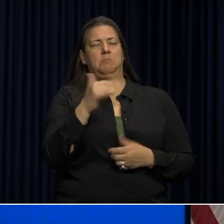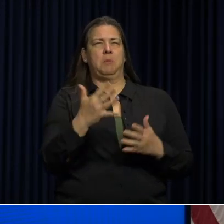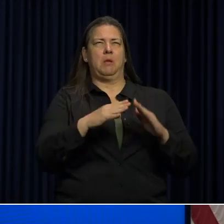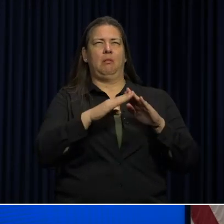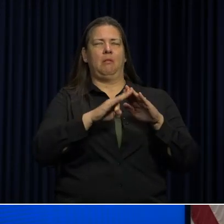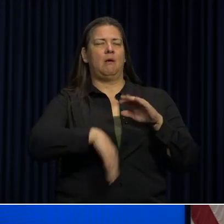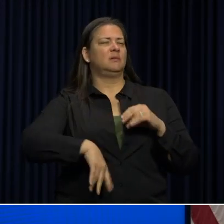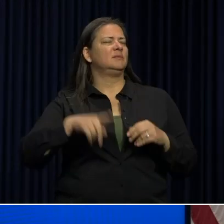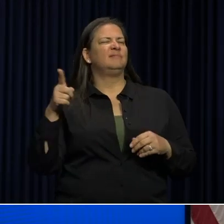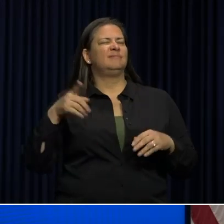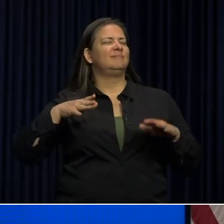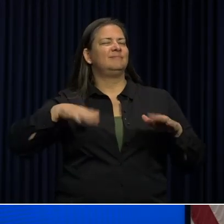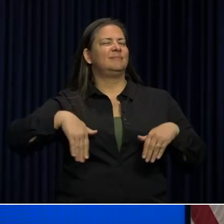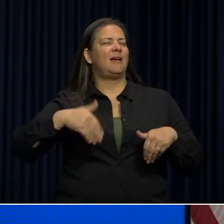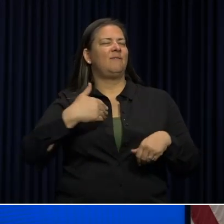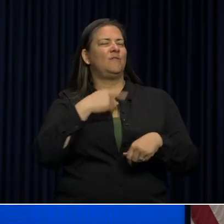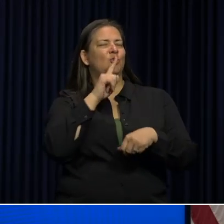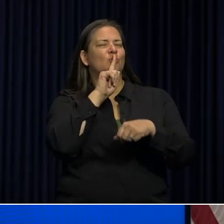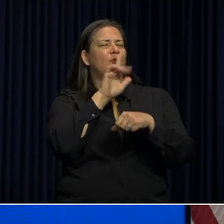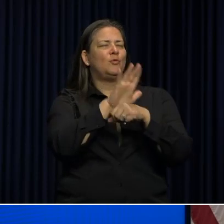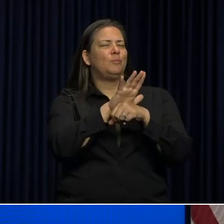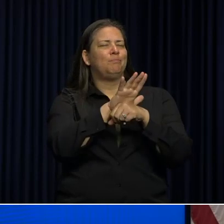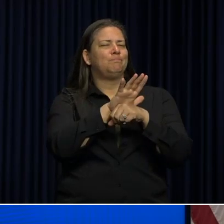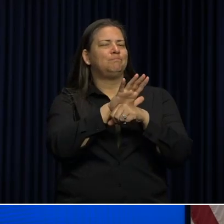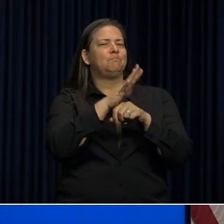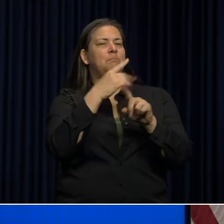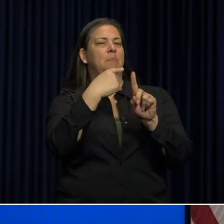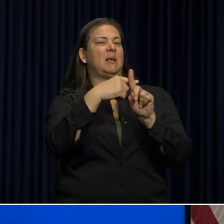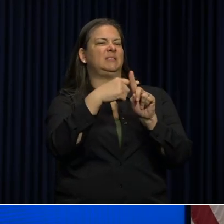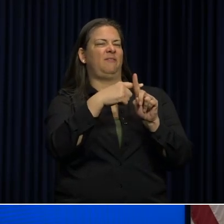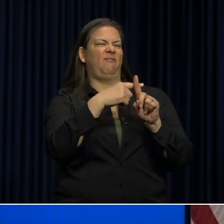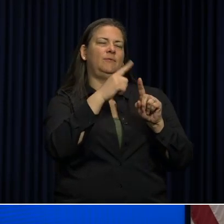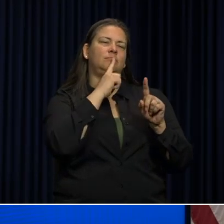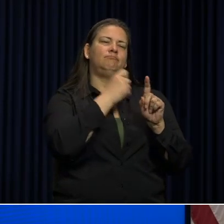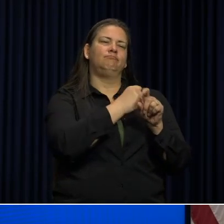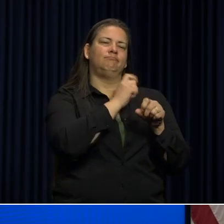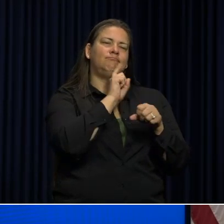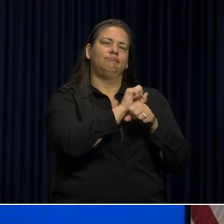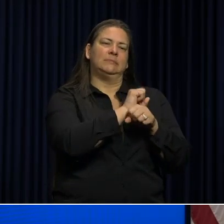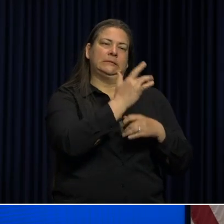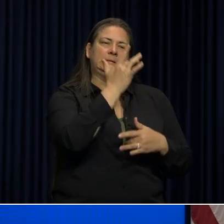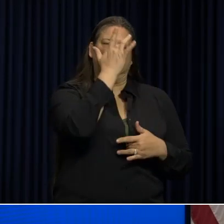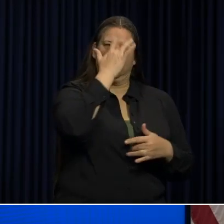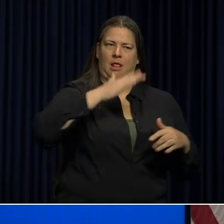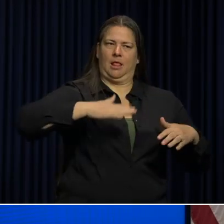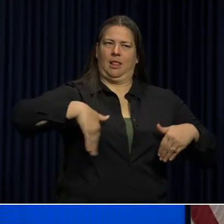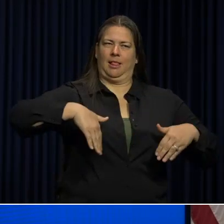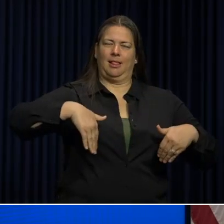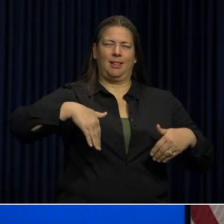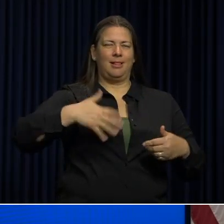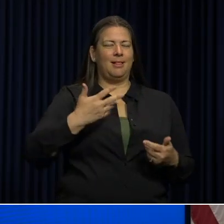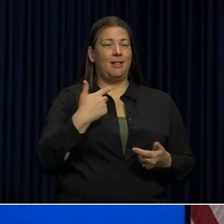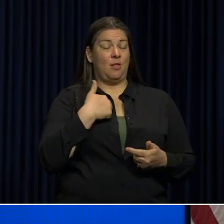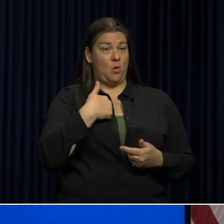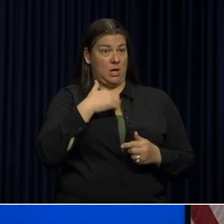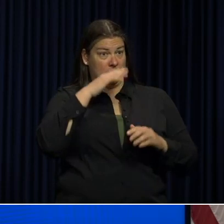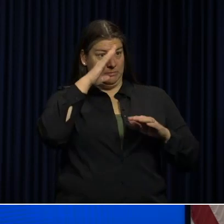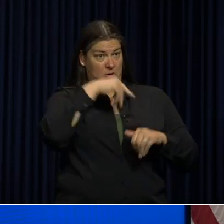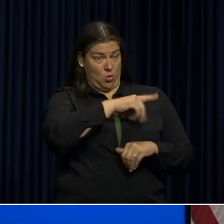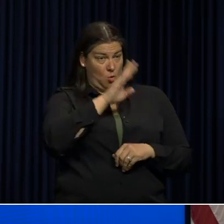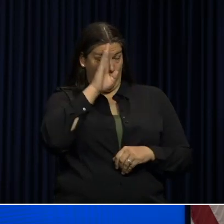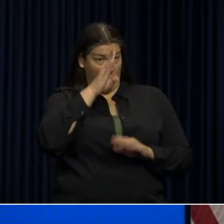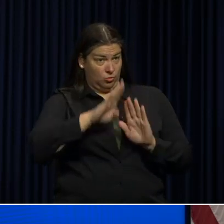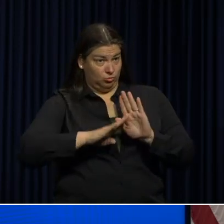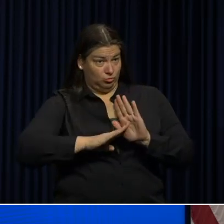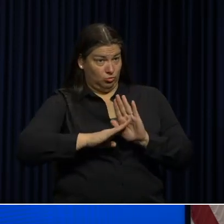that haven't had a confirmed positive case. Would we expect a potential surge in that area